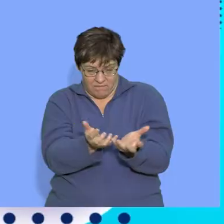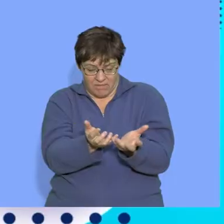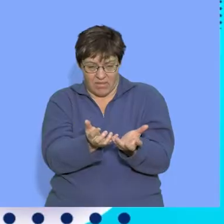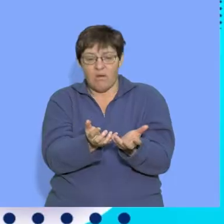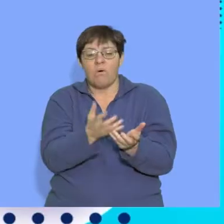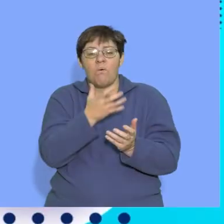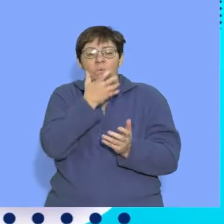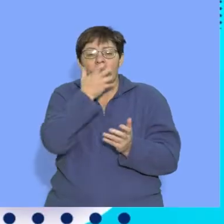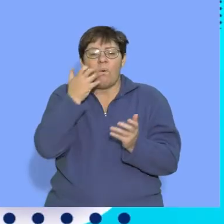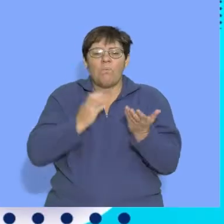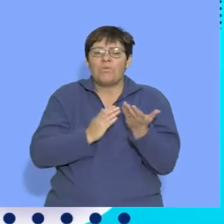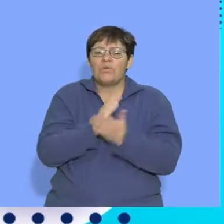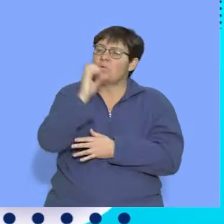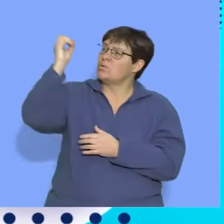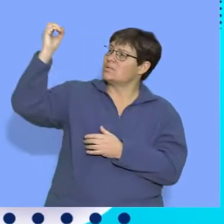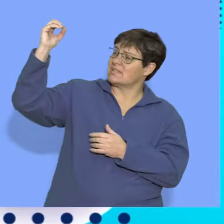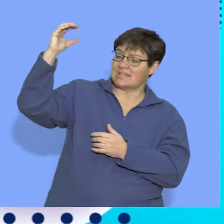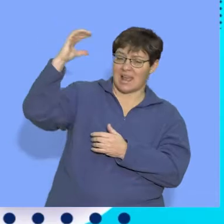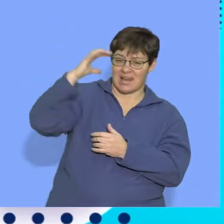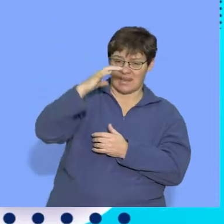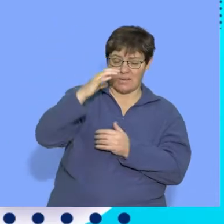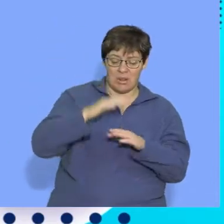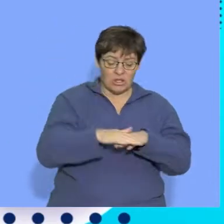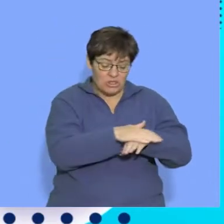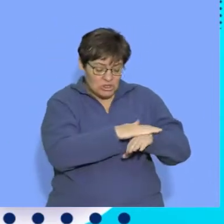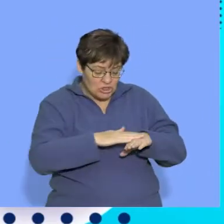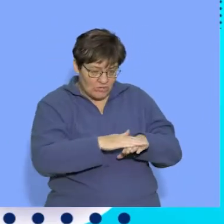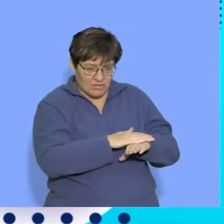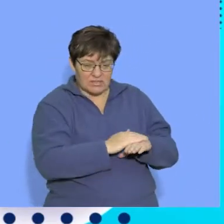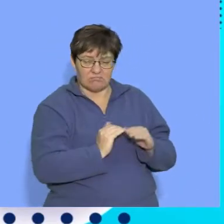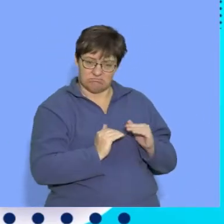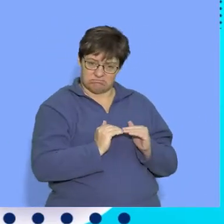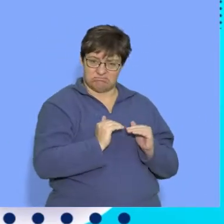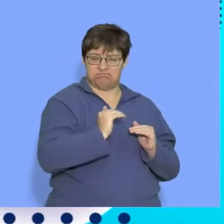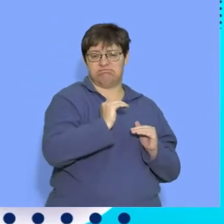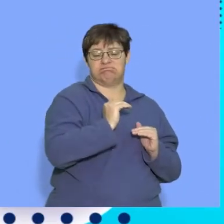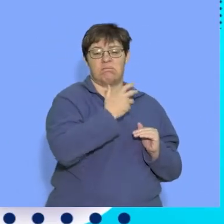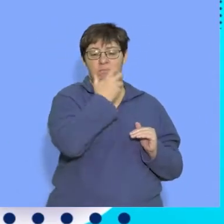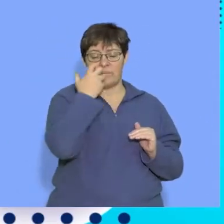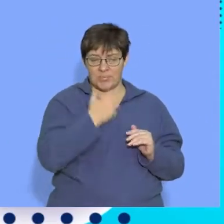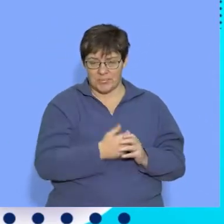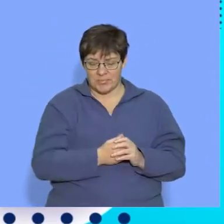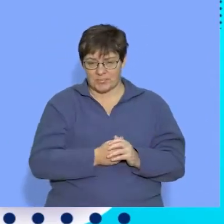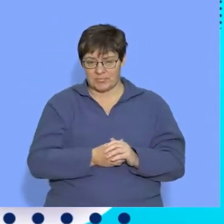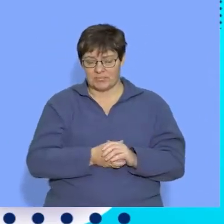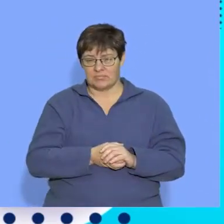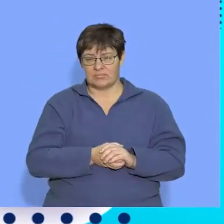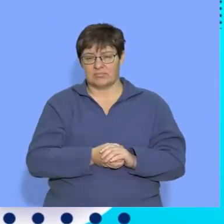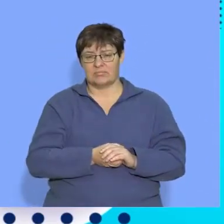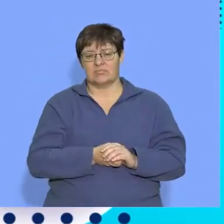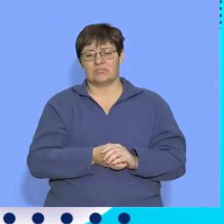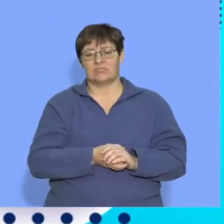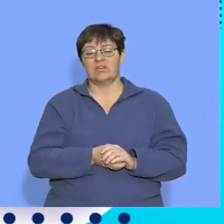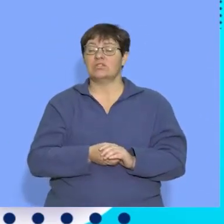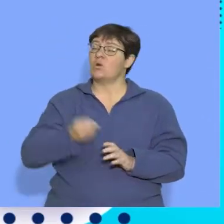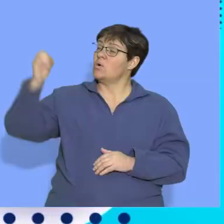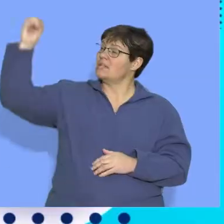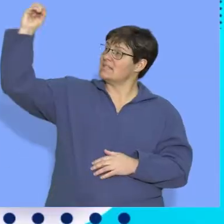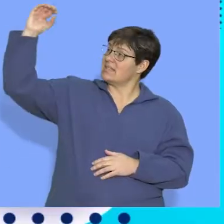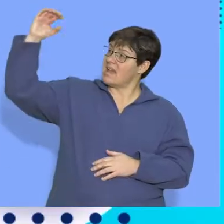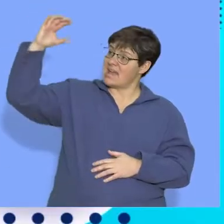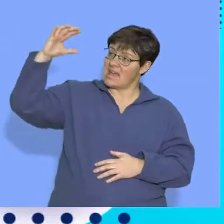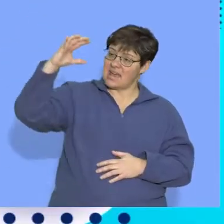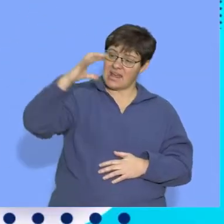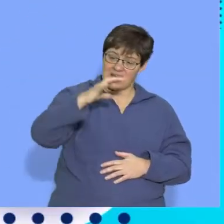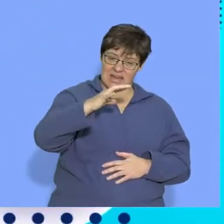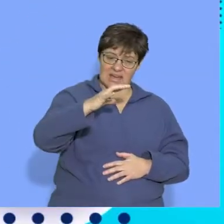by the sunlight that we get, and that's a natural phenomenon. We look at how the radiant energy from the sun warms up